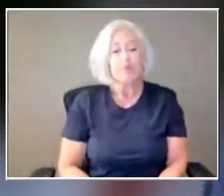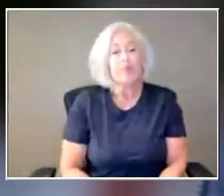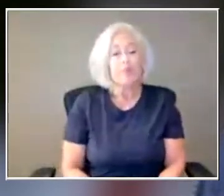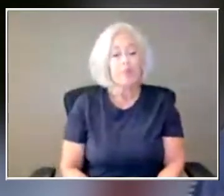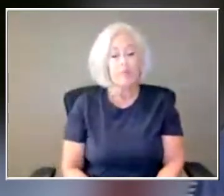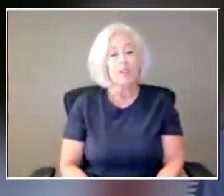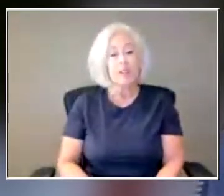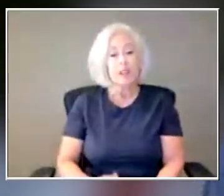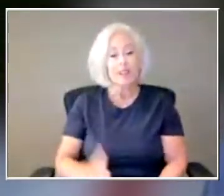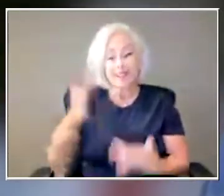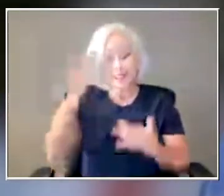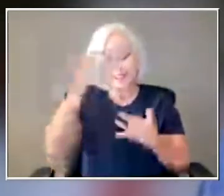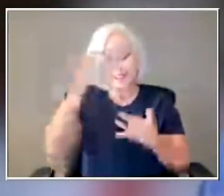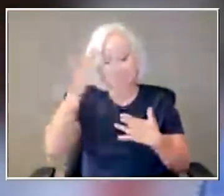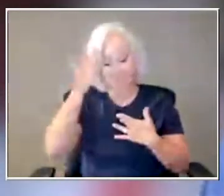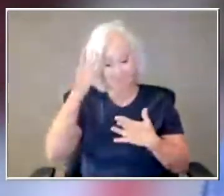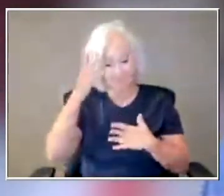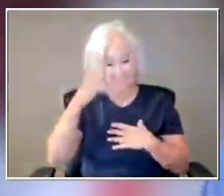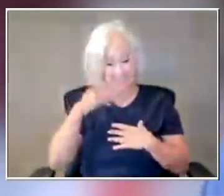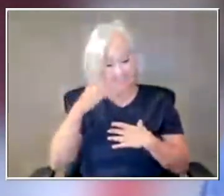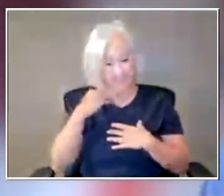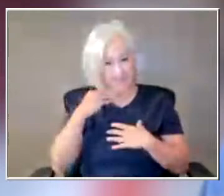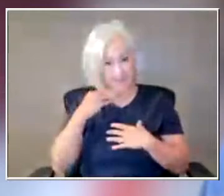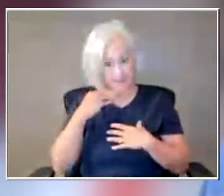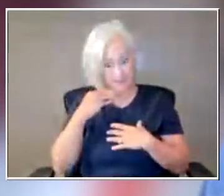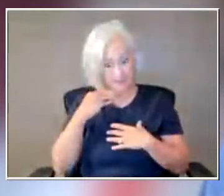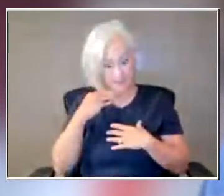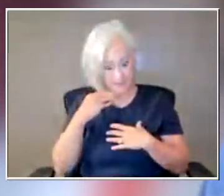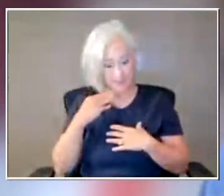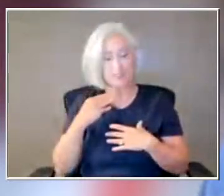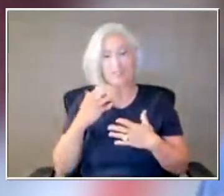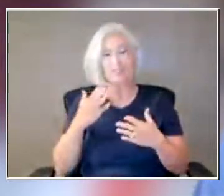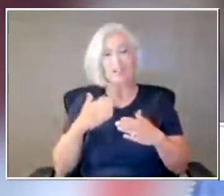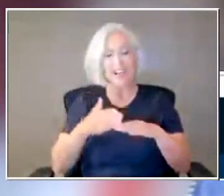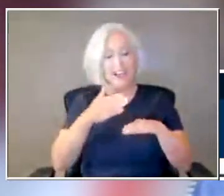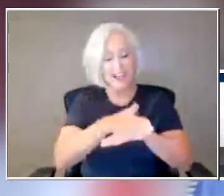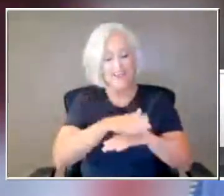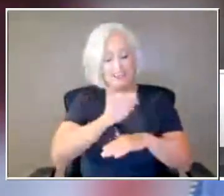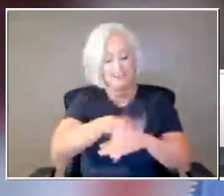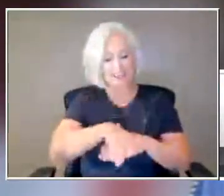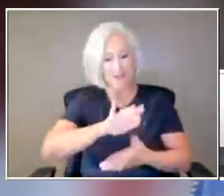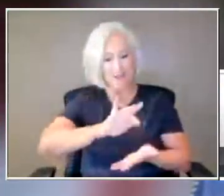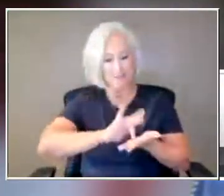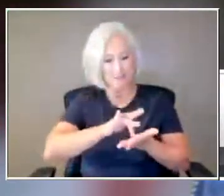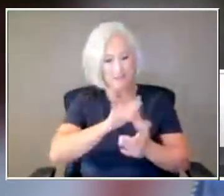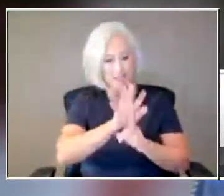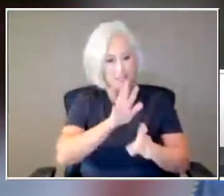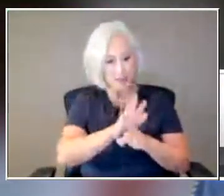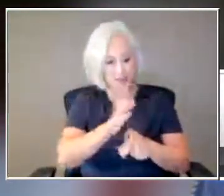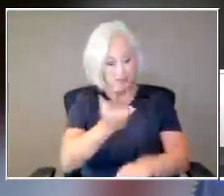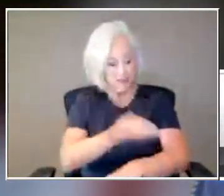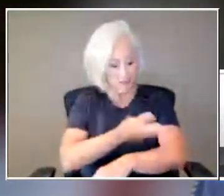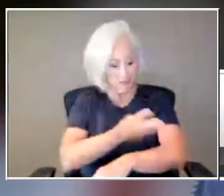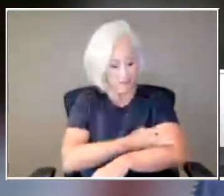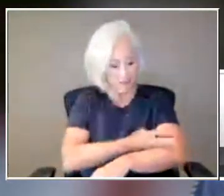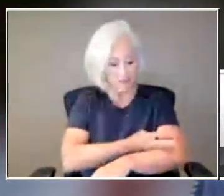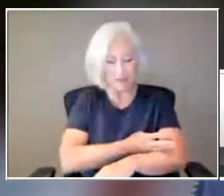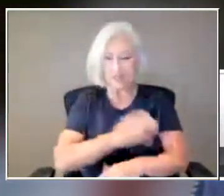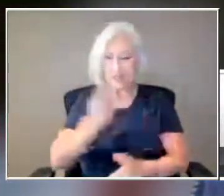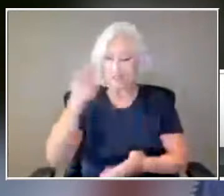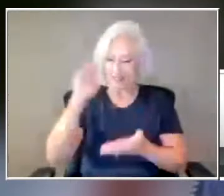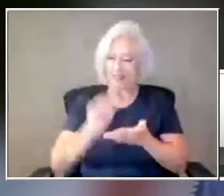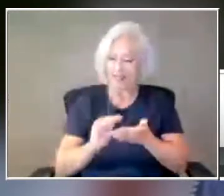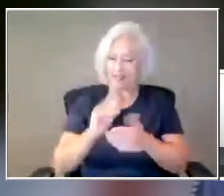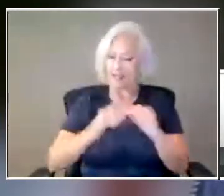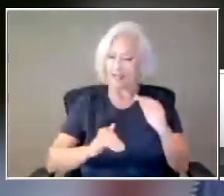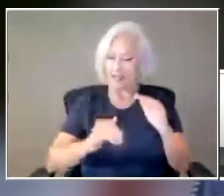experienced were a lot less than what I expected to experience, having this type of treatment. I